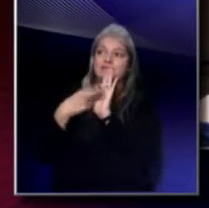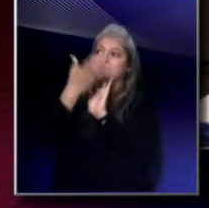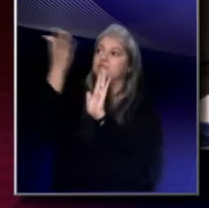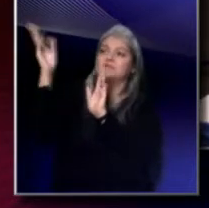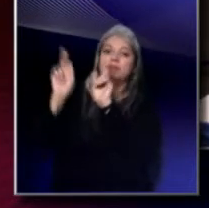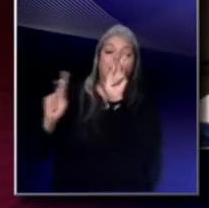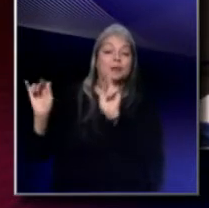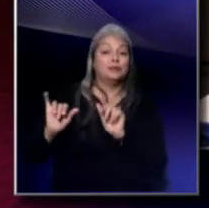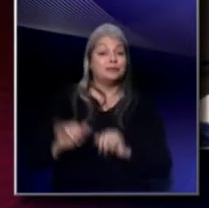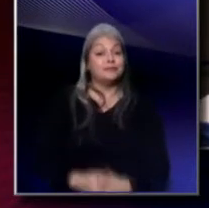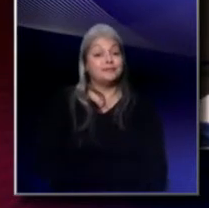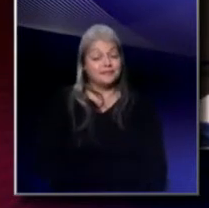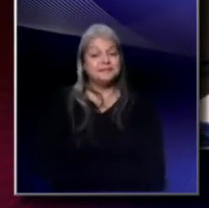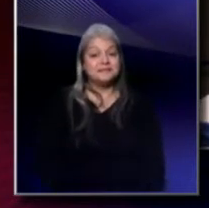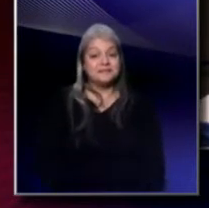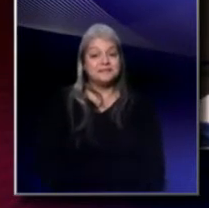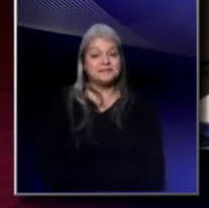here.